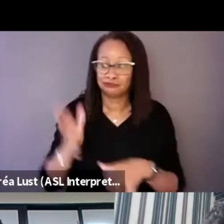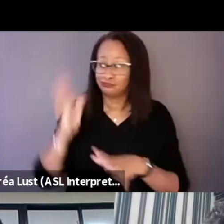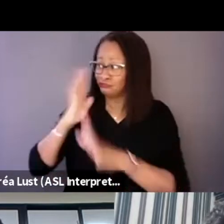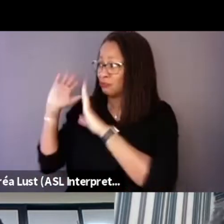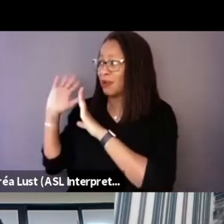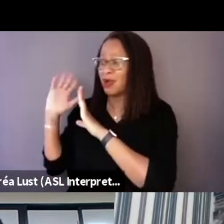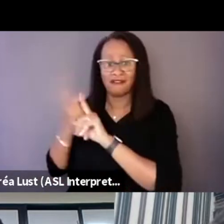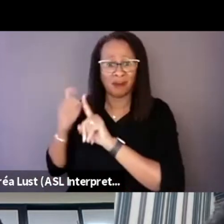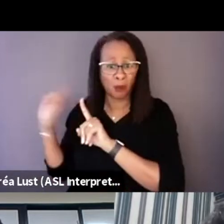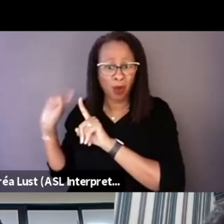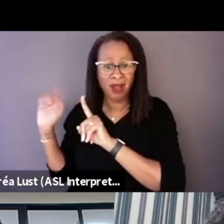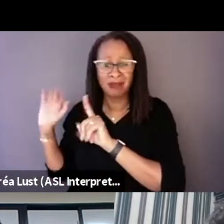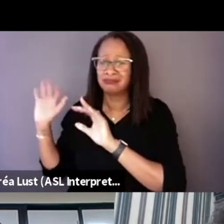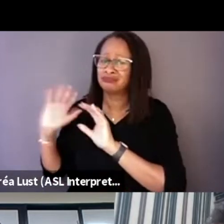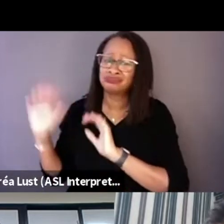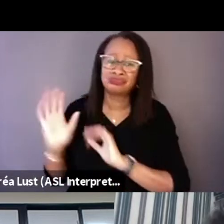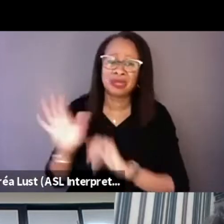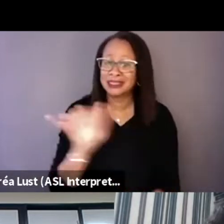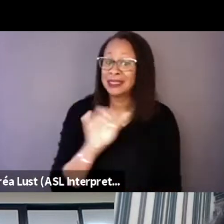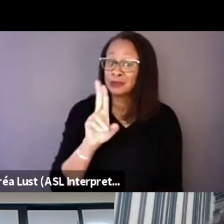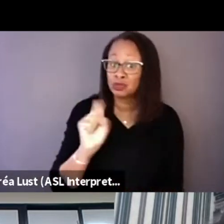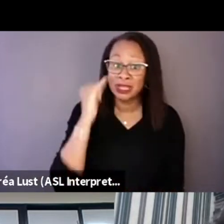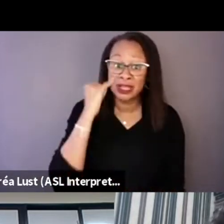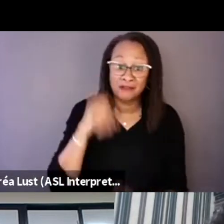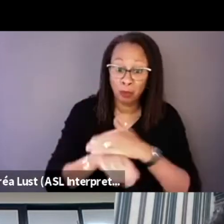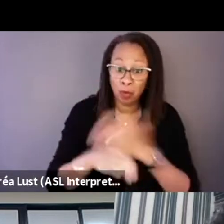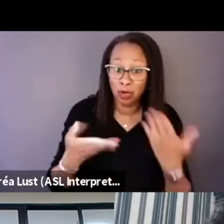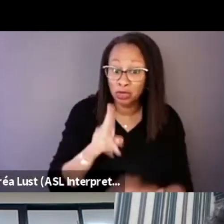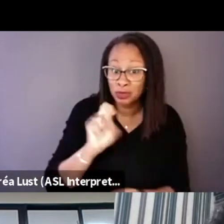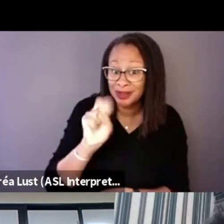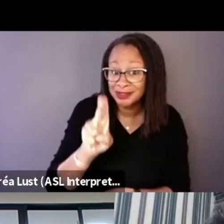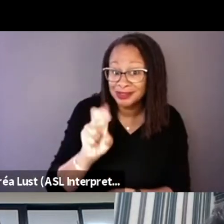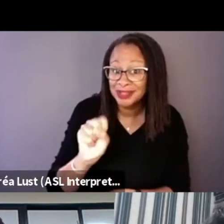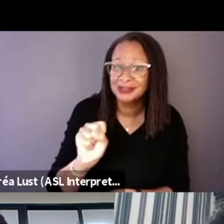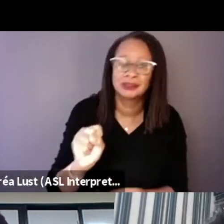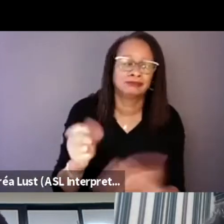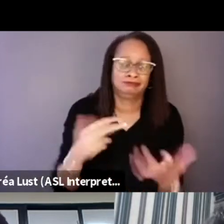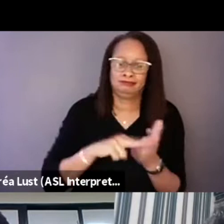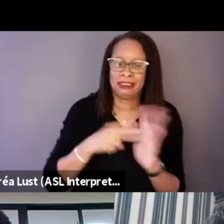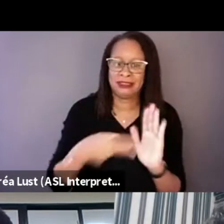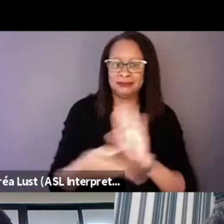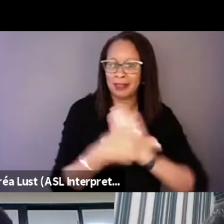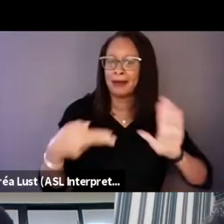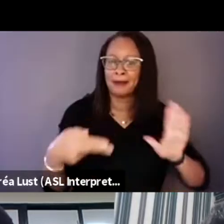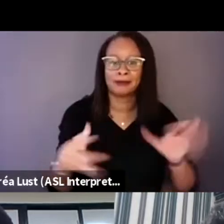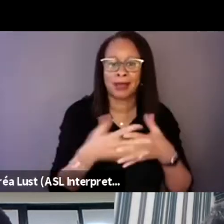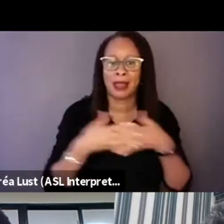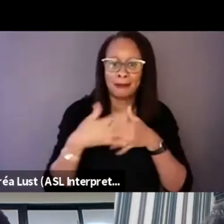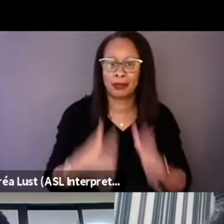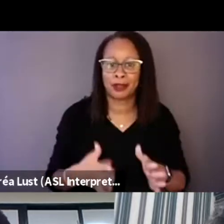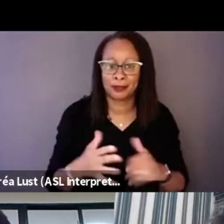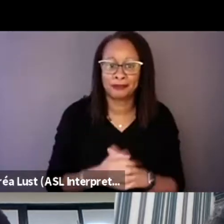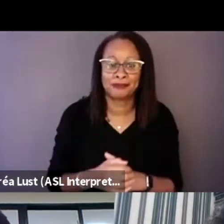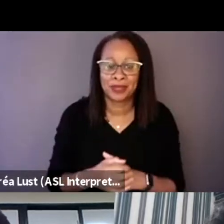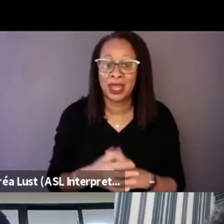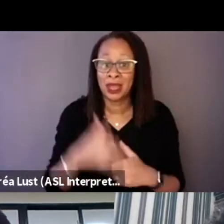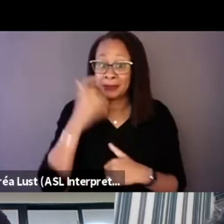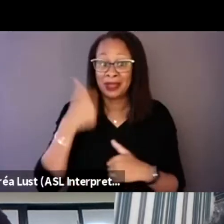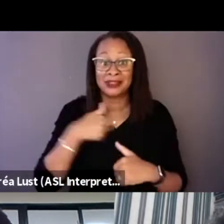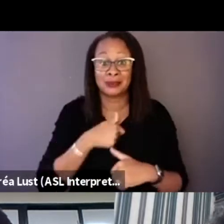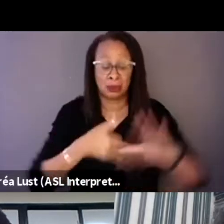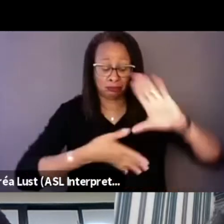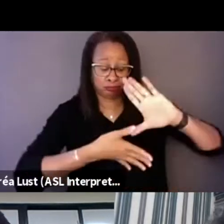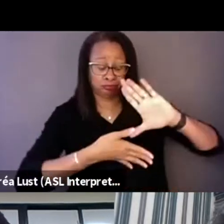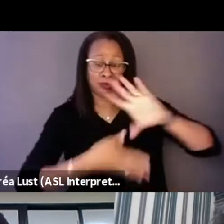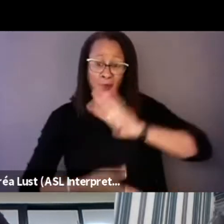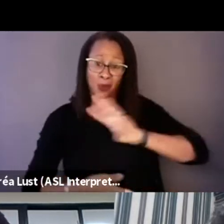ancestry is, just like in the United States and in most parts of the Americas, since the Americas are, you know, in the Western Hemisphere, you